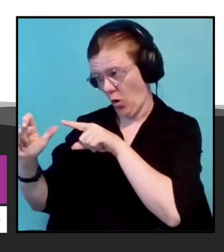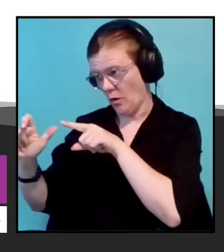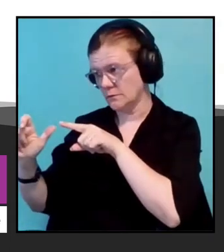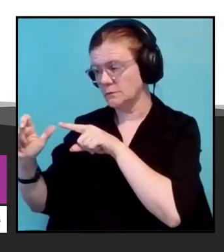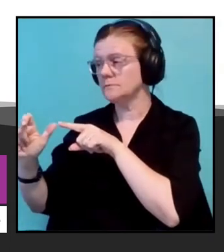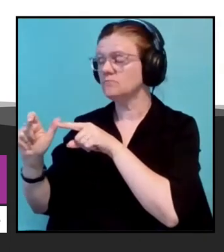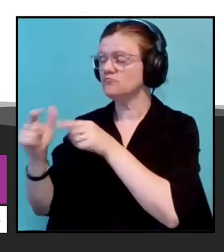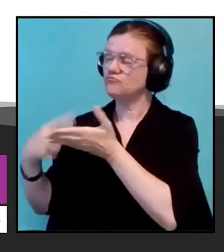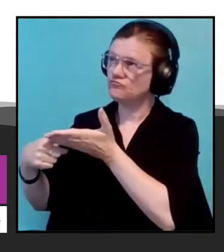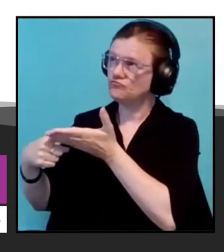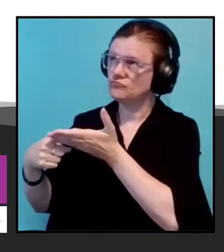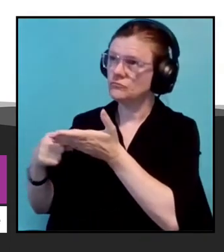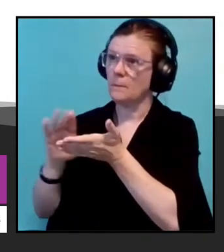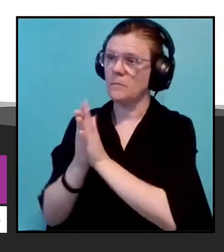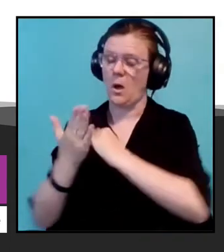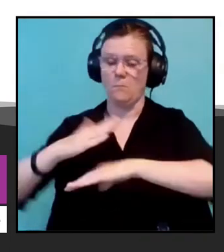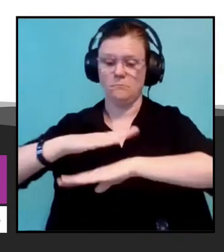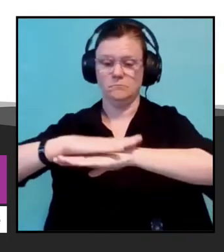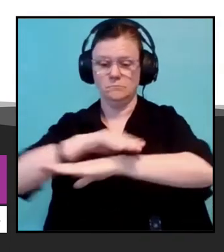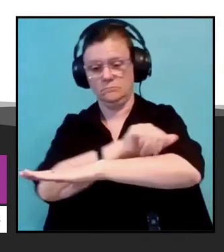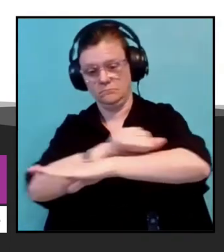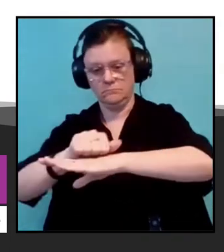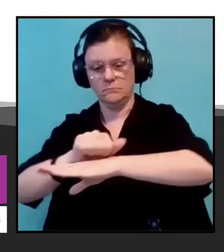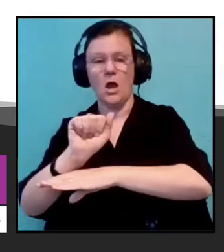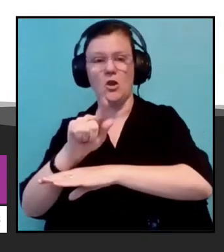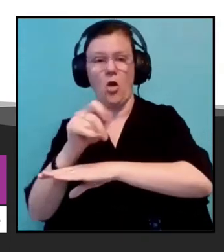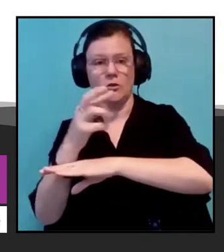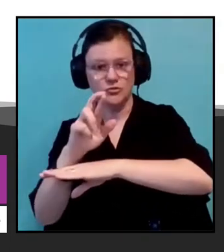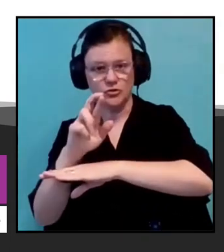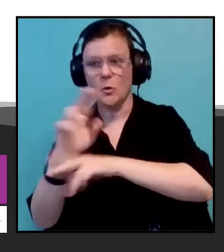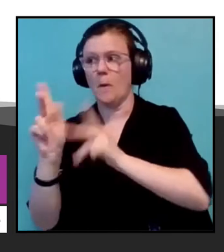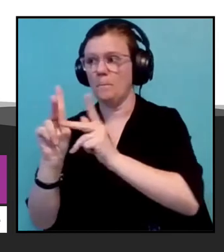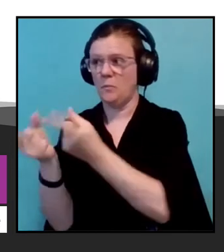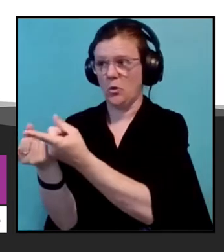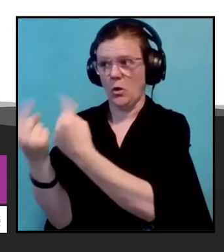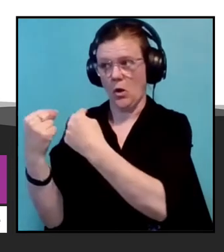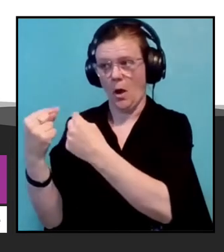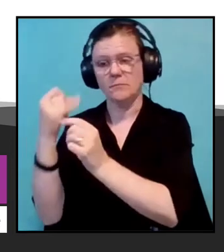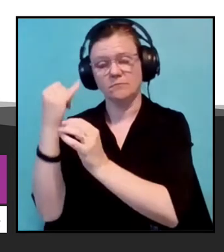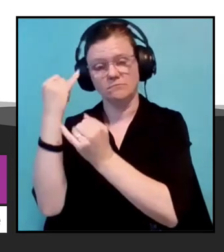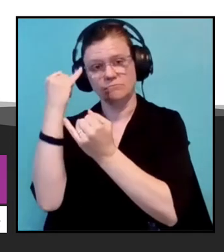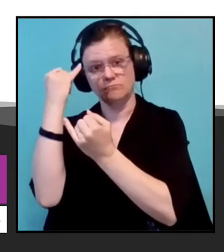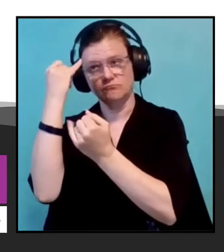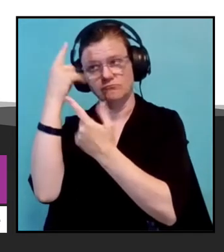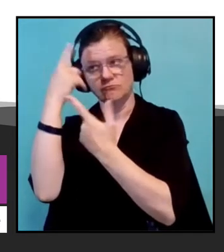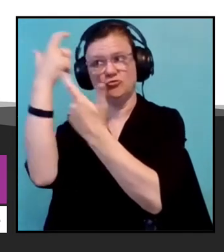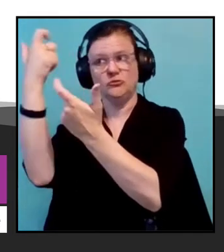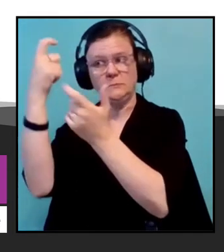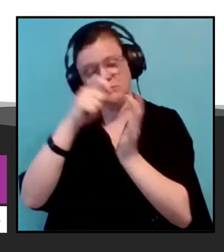altar where the community could write their dreams. And so these carefully crafted prompts were created,